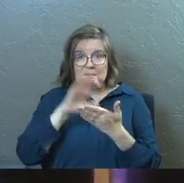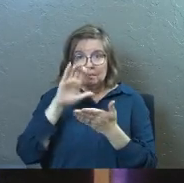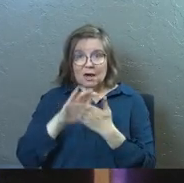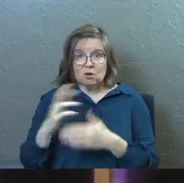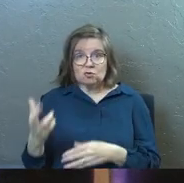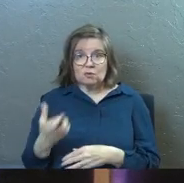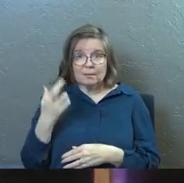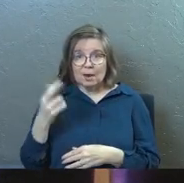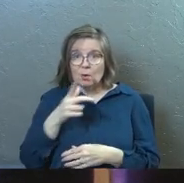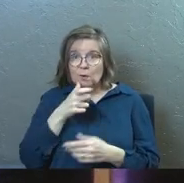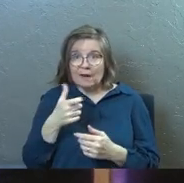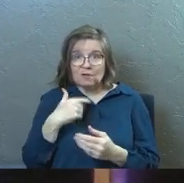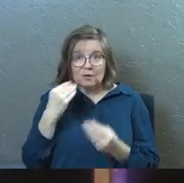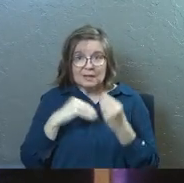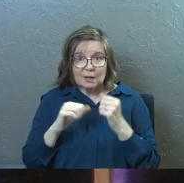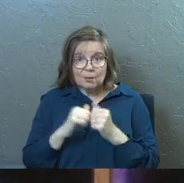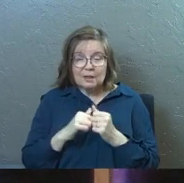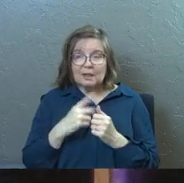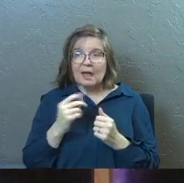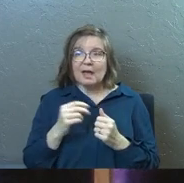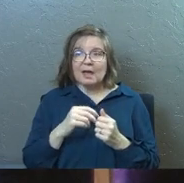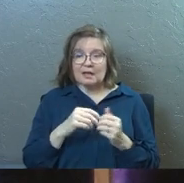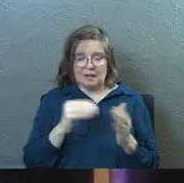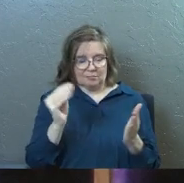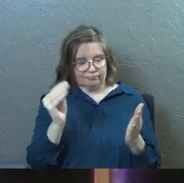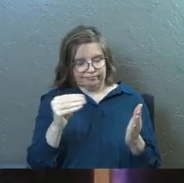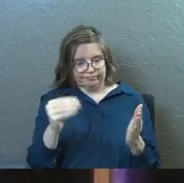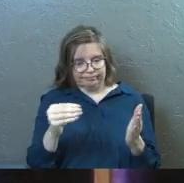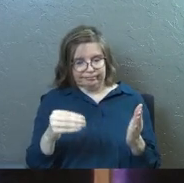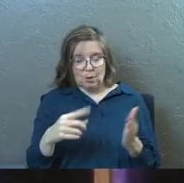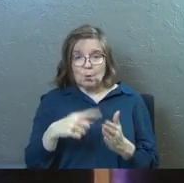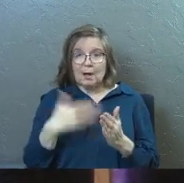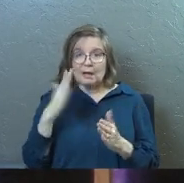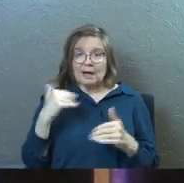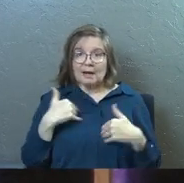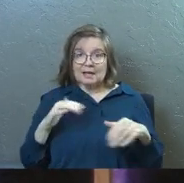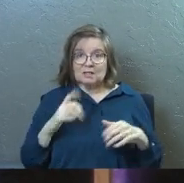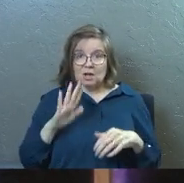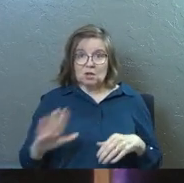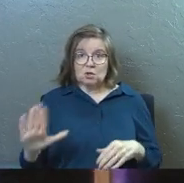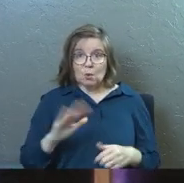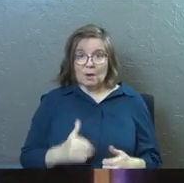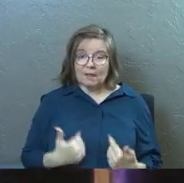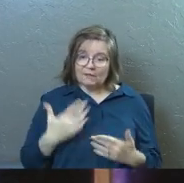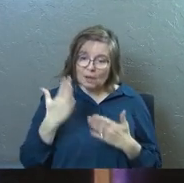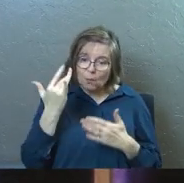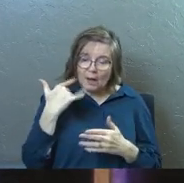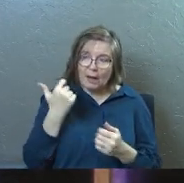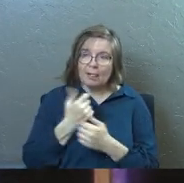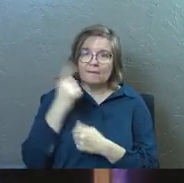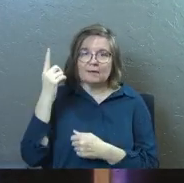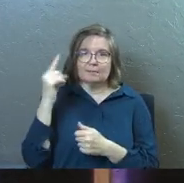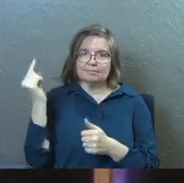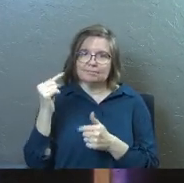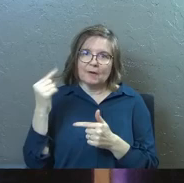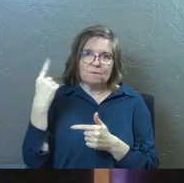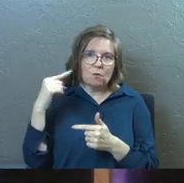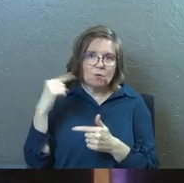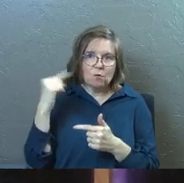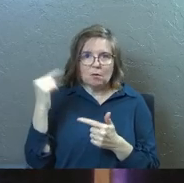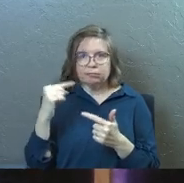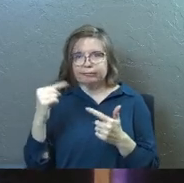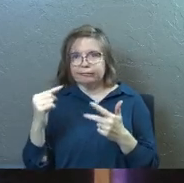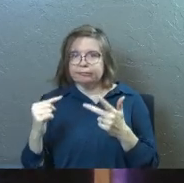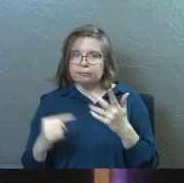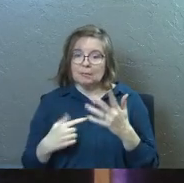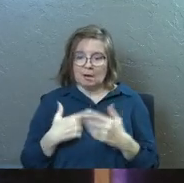or your best friend or whoever you're eating with and just chronicle what God has done in your life. This is why I love him. This is